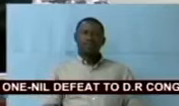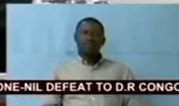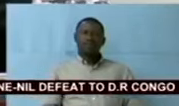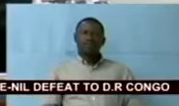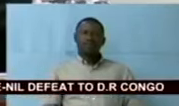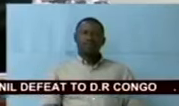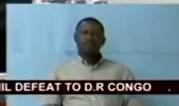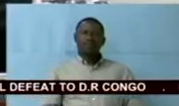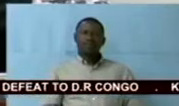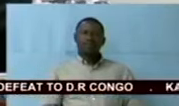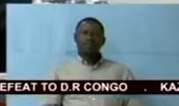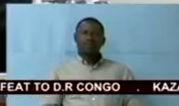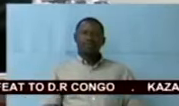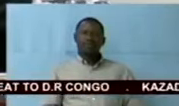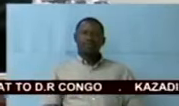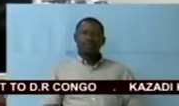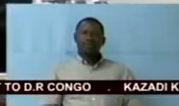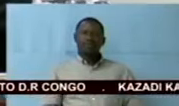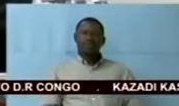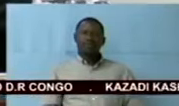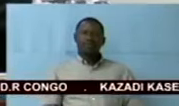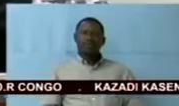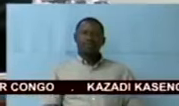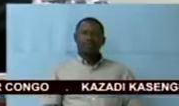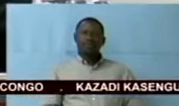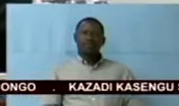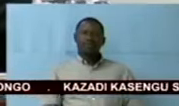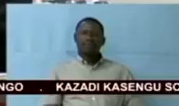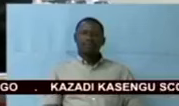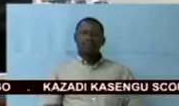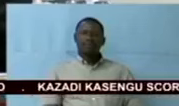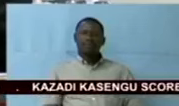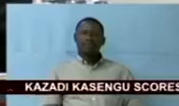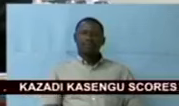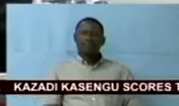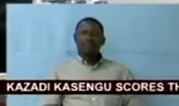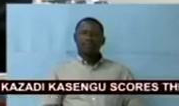bantambilla nyaado ka kele ka tunga be luwa buko nyinkono. Yes,